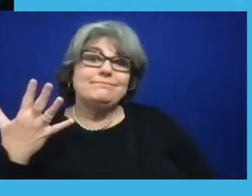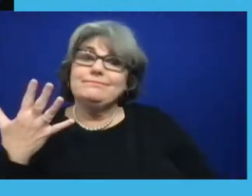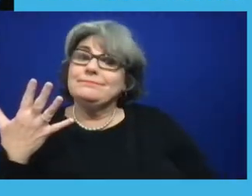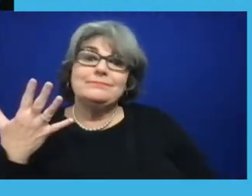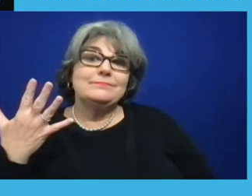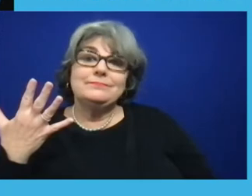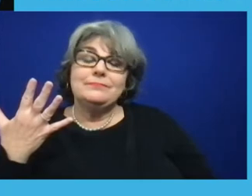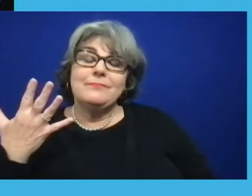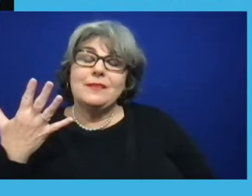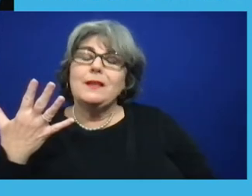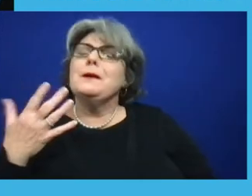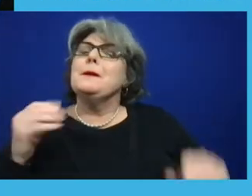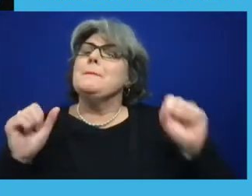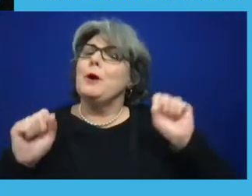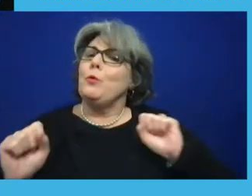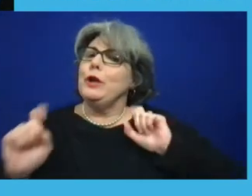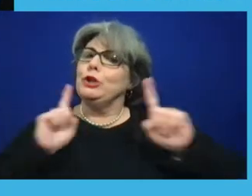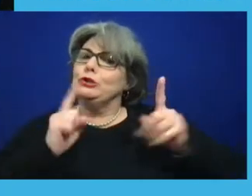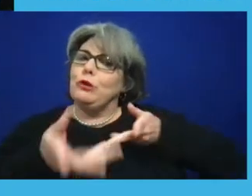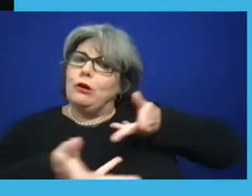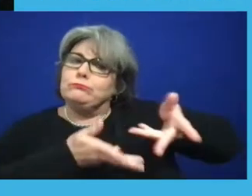people didn't agree with me on everything,